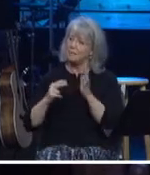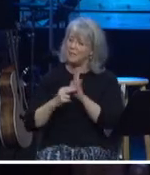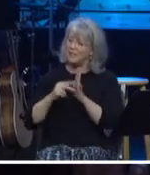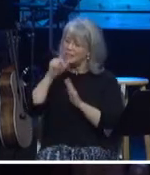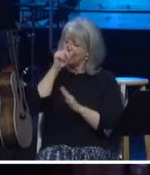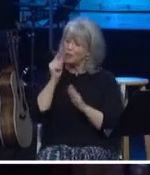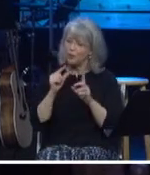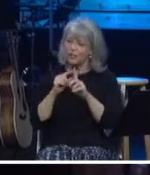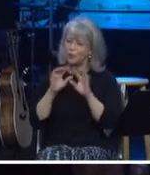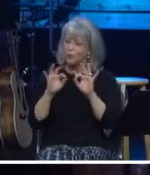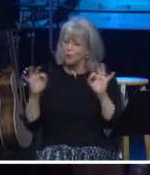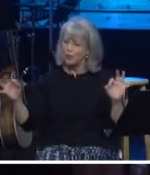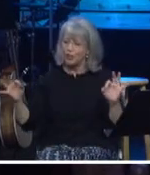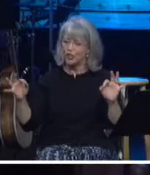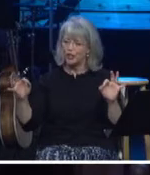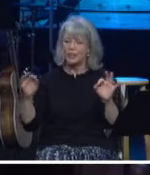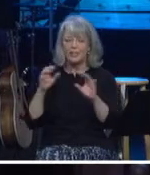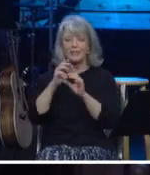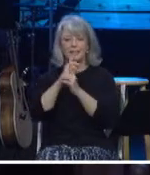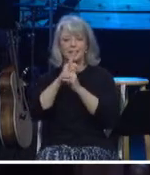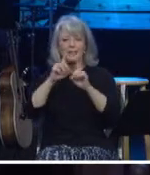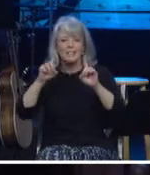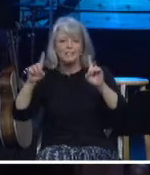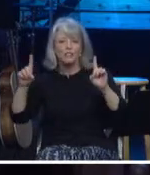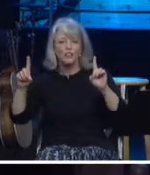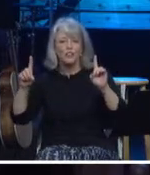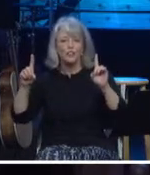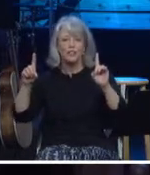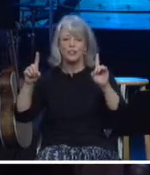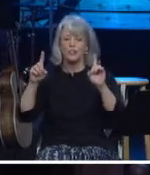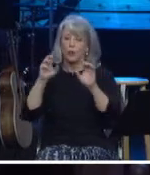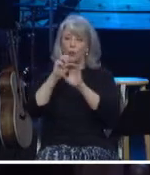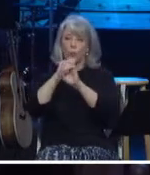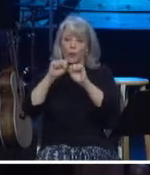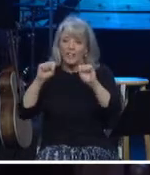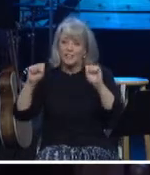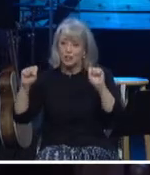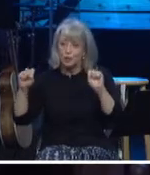delivered, rescued. But what